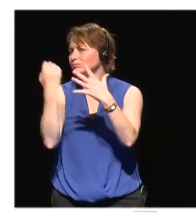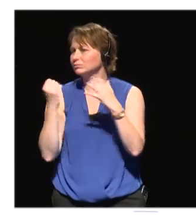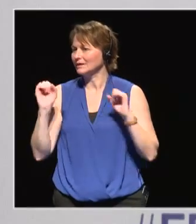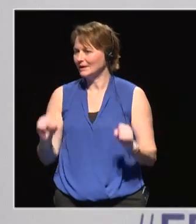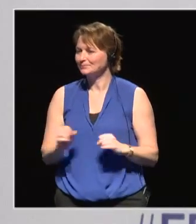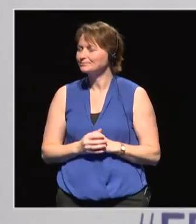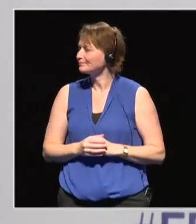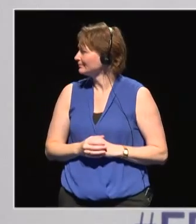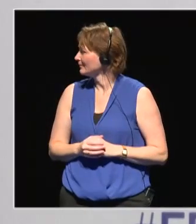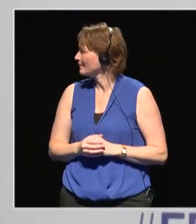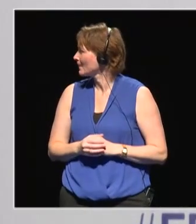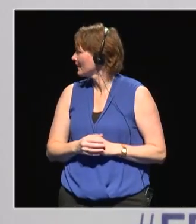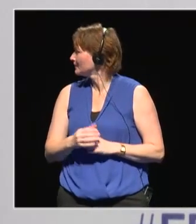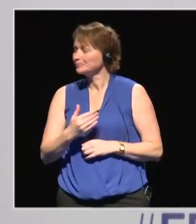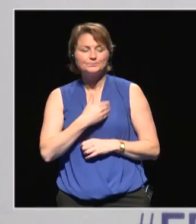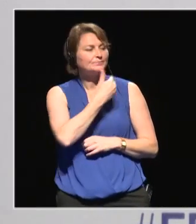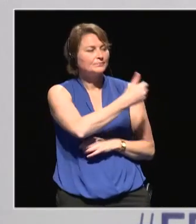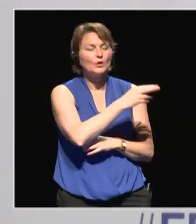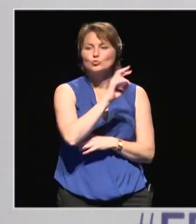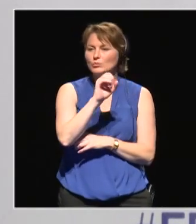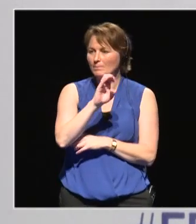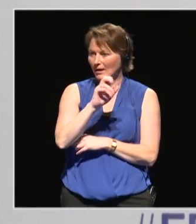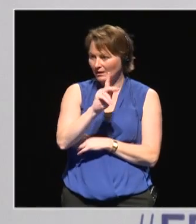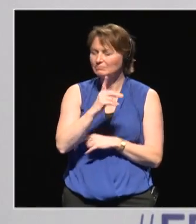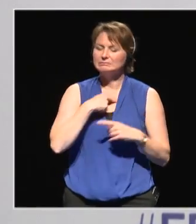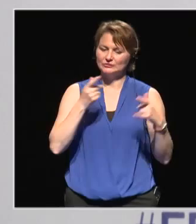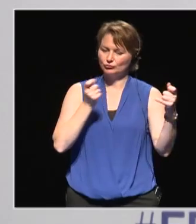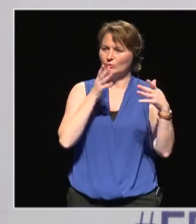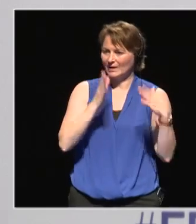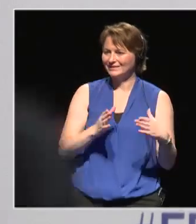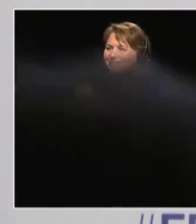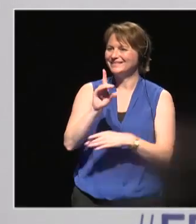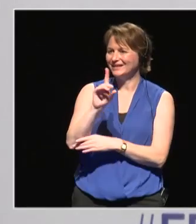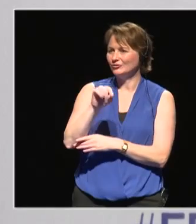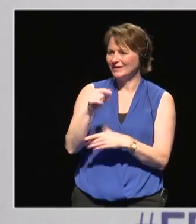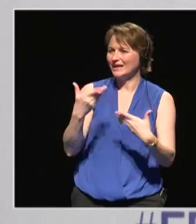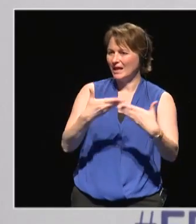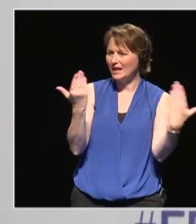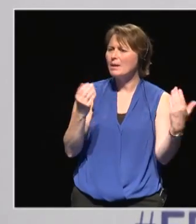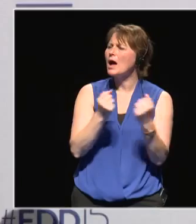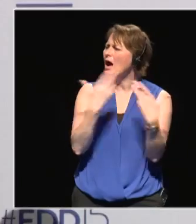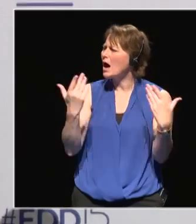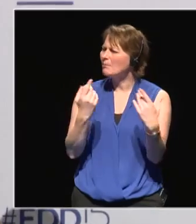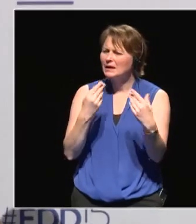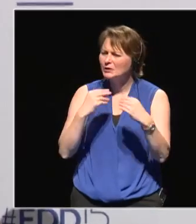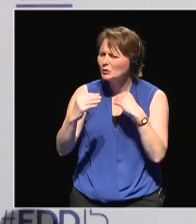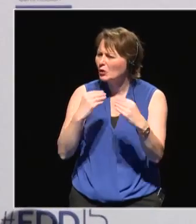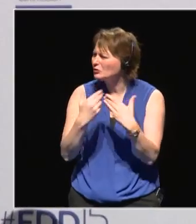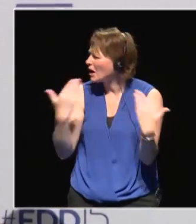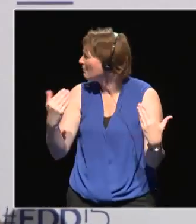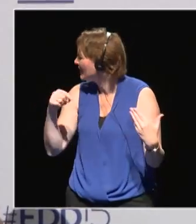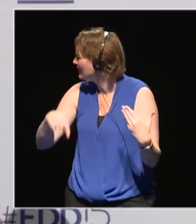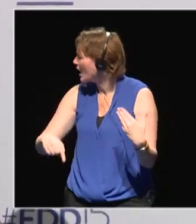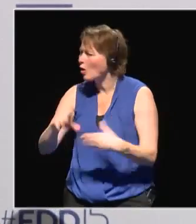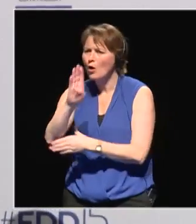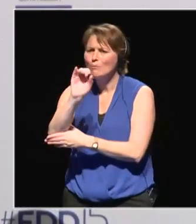end, is a Director General in DG Klima. He has a team of how many negotiators at the moment in Bonn? 20 or 30, probably,